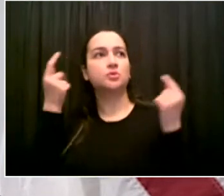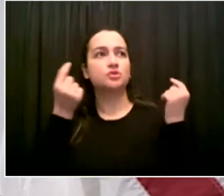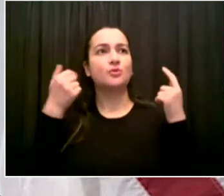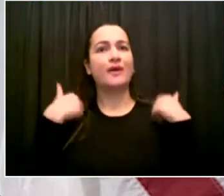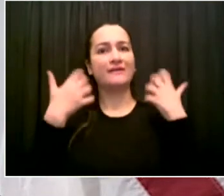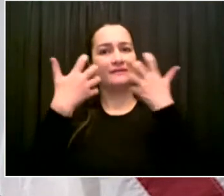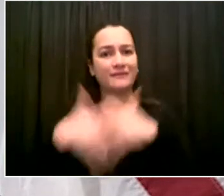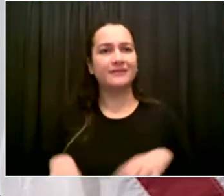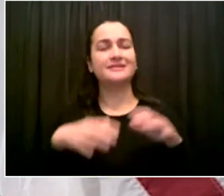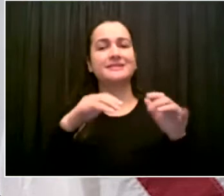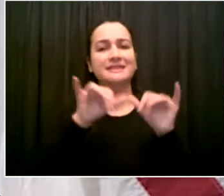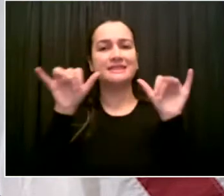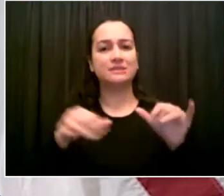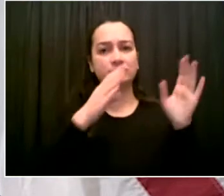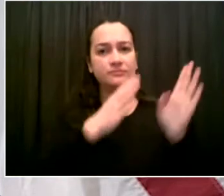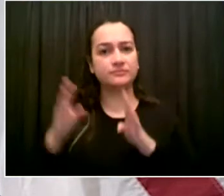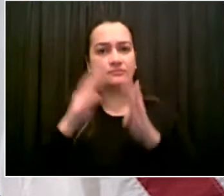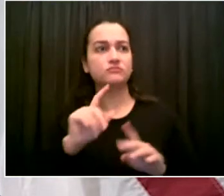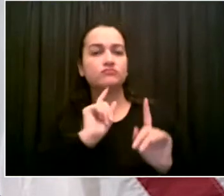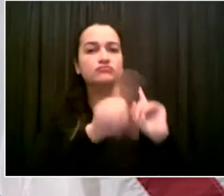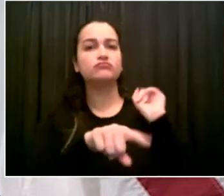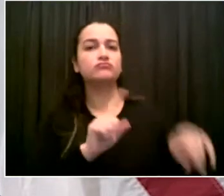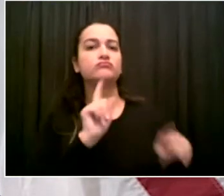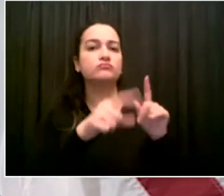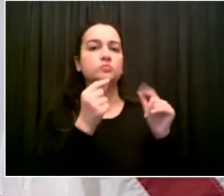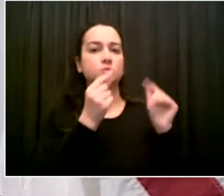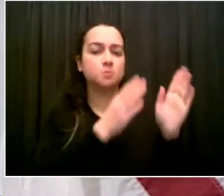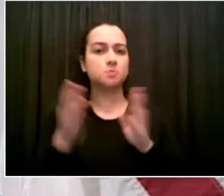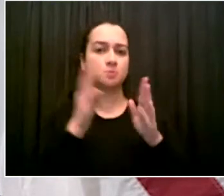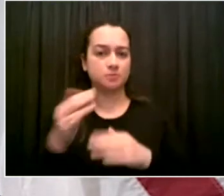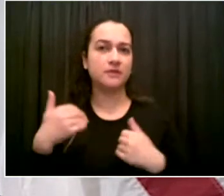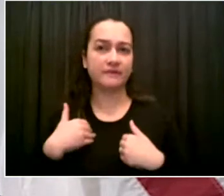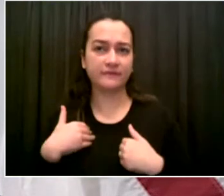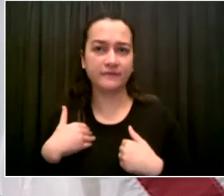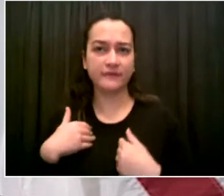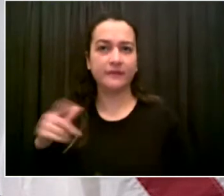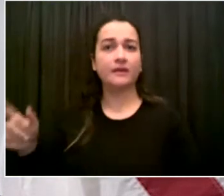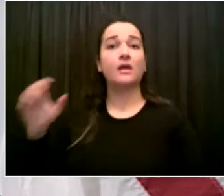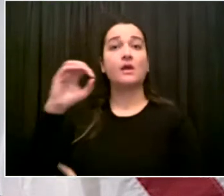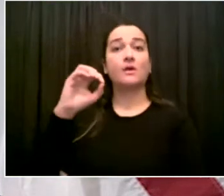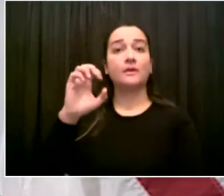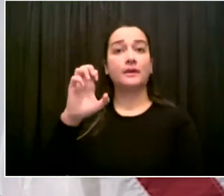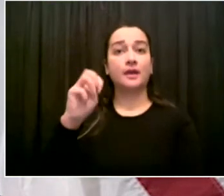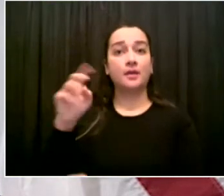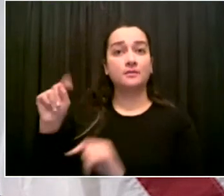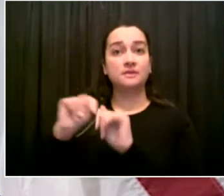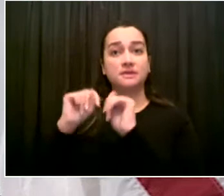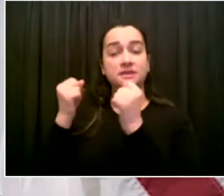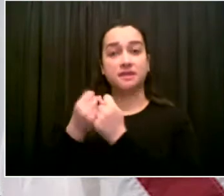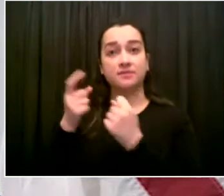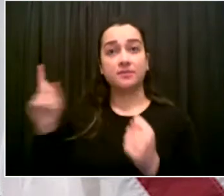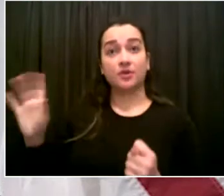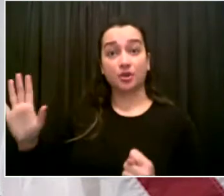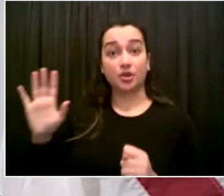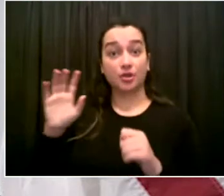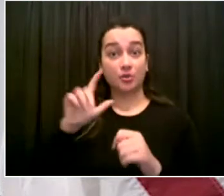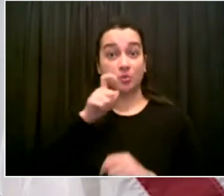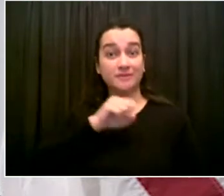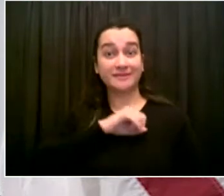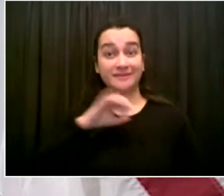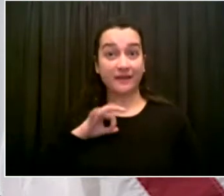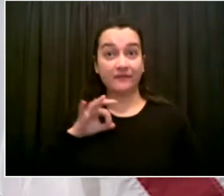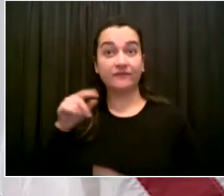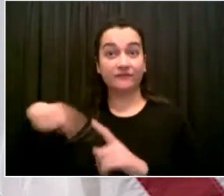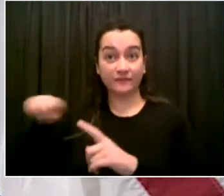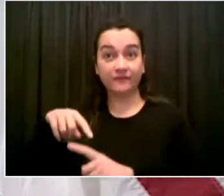with extraordinary ability over the last few years by Commissioner Deanne Criswell, someone who did so